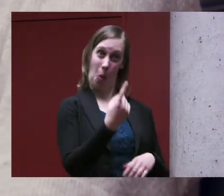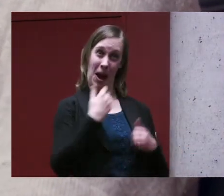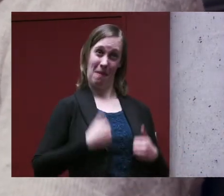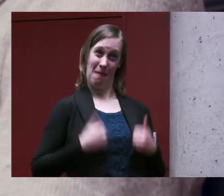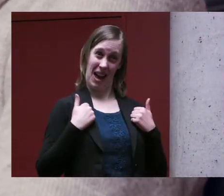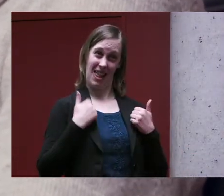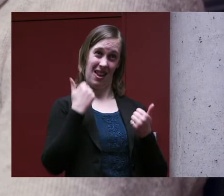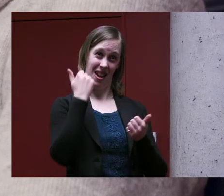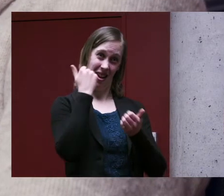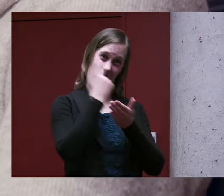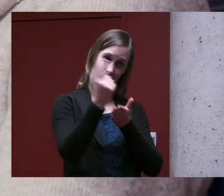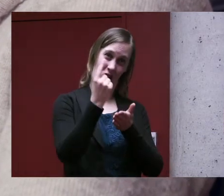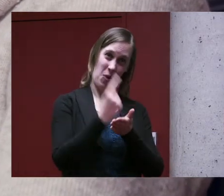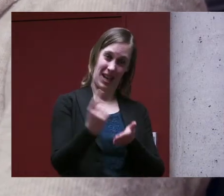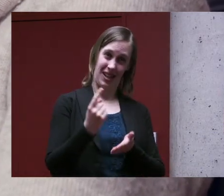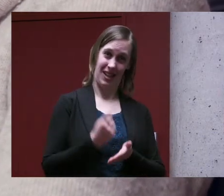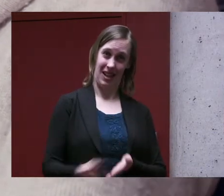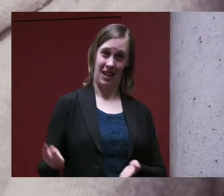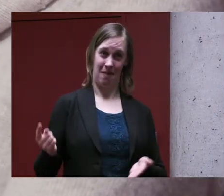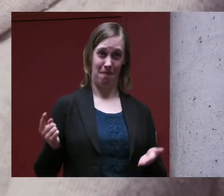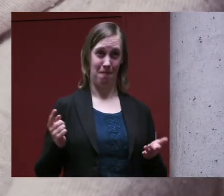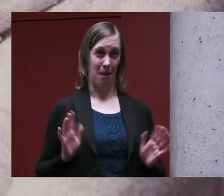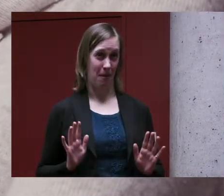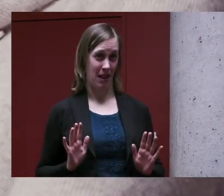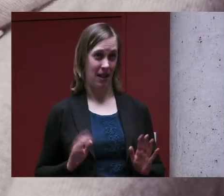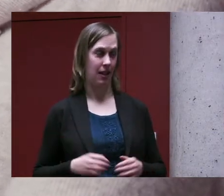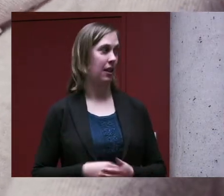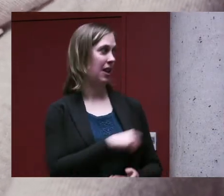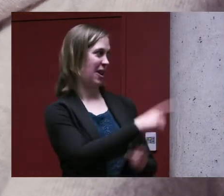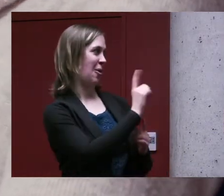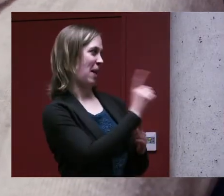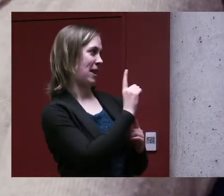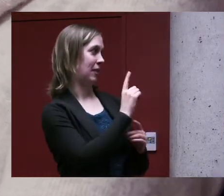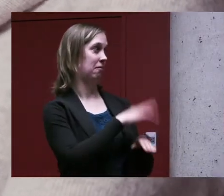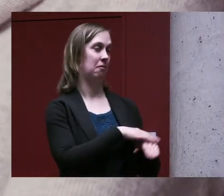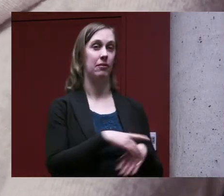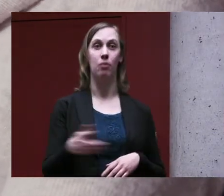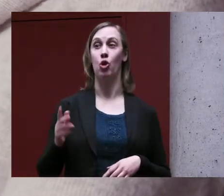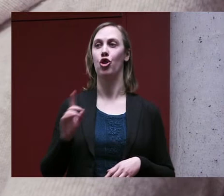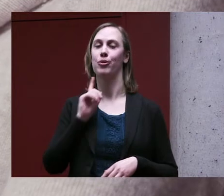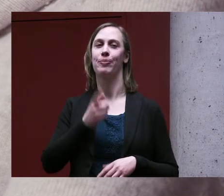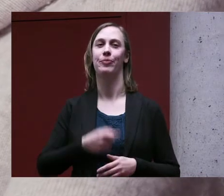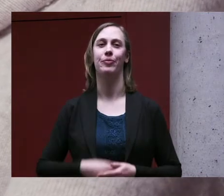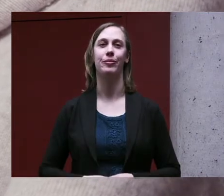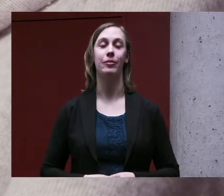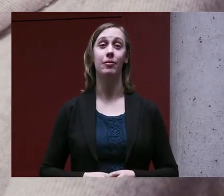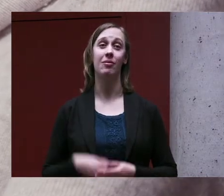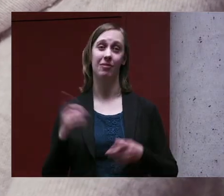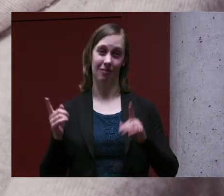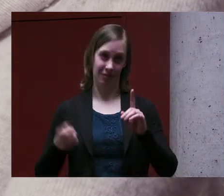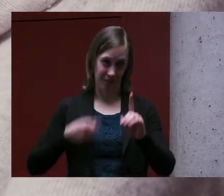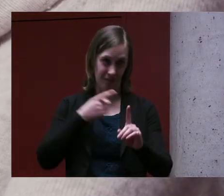got one bath once a week? One more minute? Sure. This brings me to a